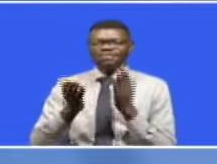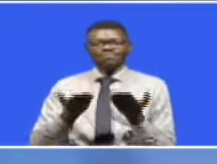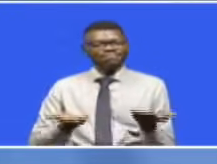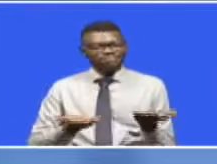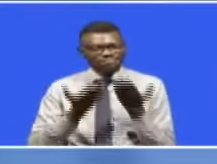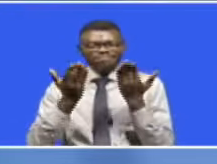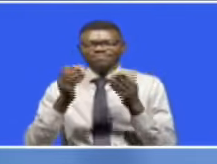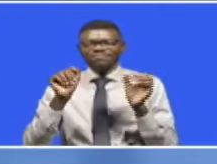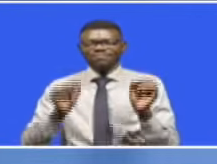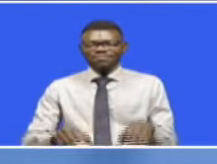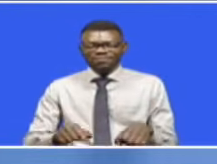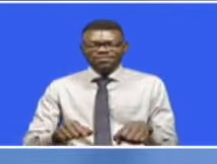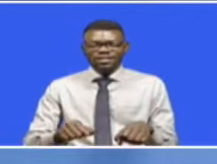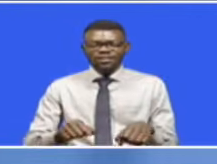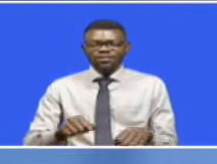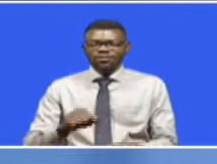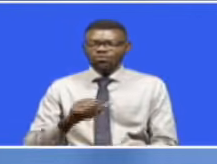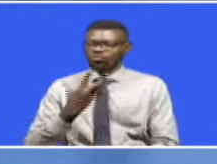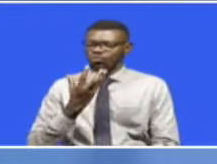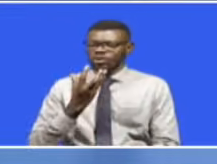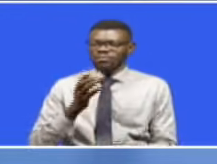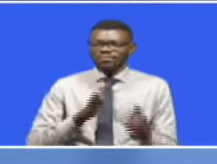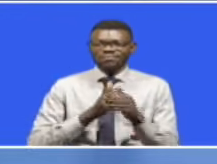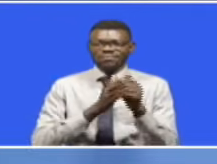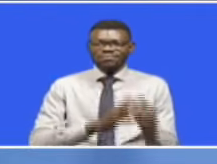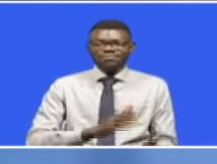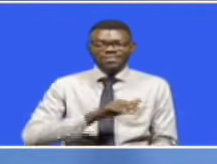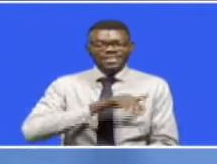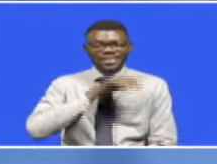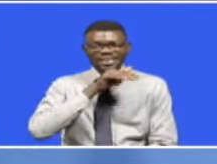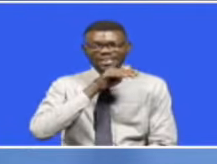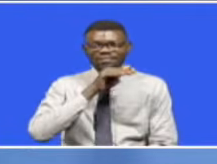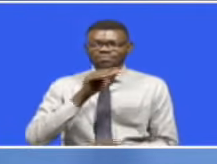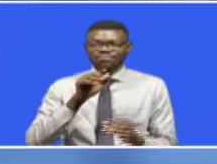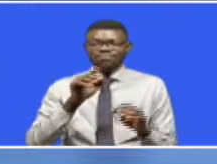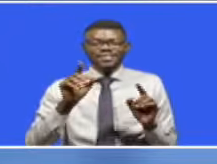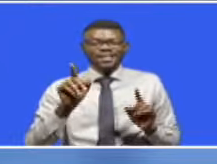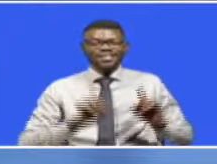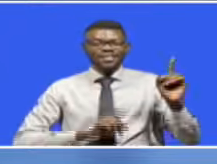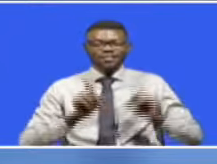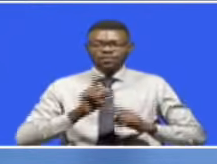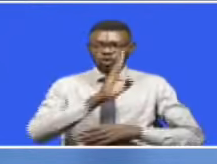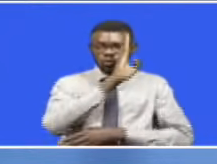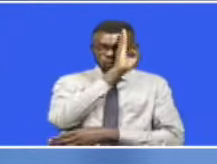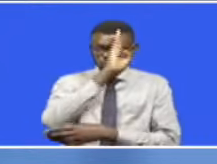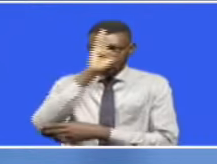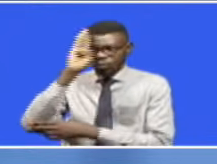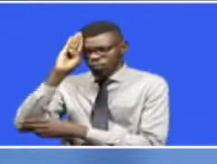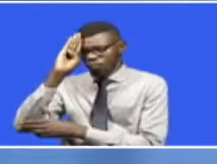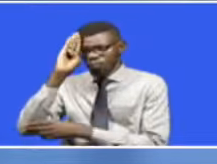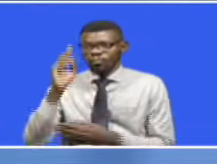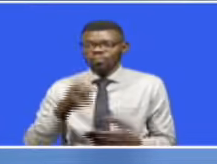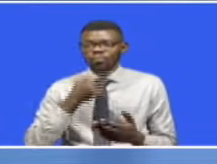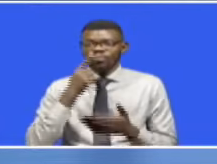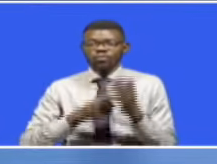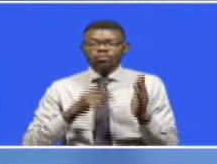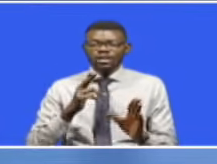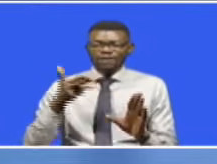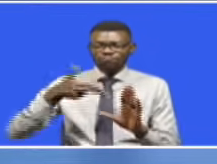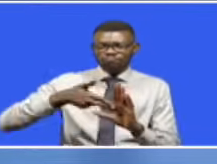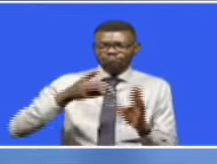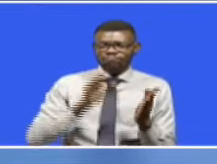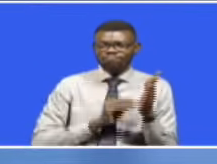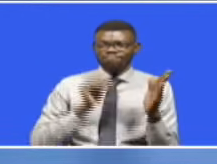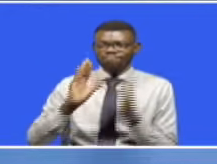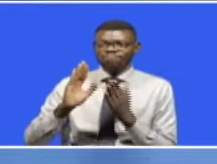Staying with politics, ODM party leader Raila Odinga today toured Bungoma County and told a crowd there that the high fuel prices will